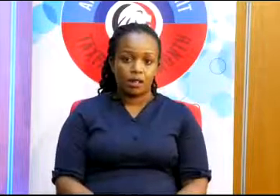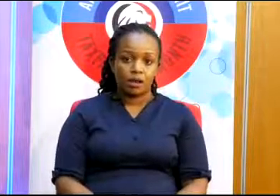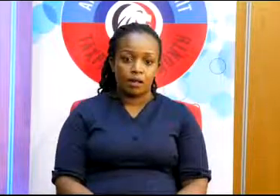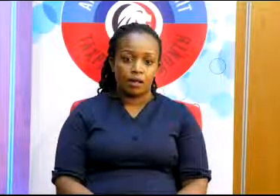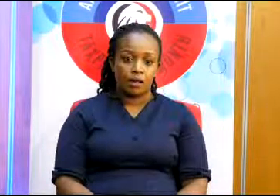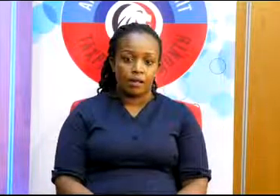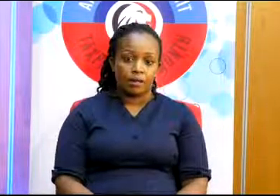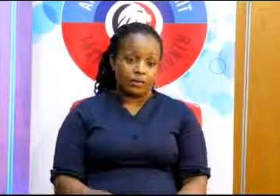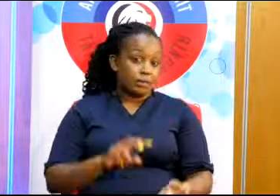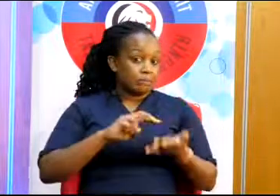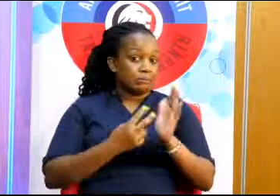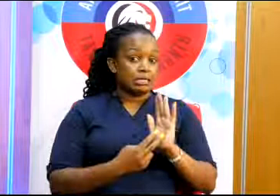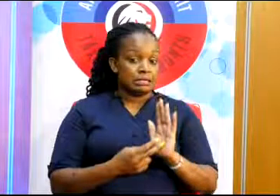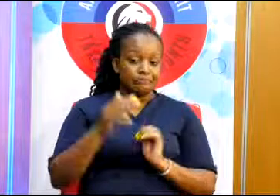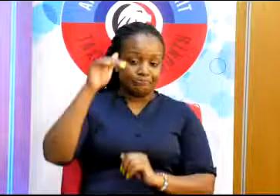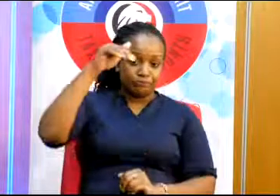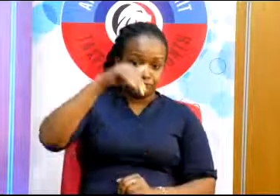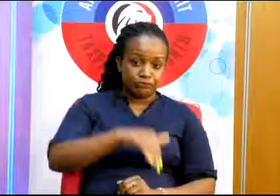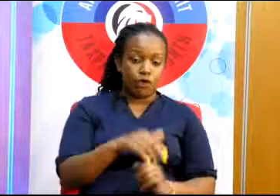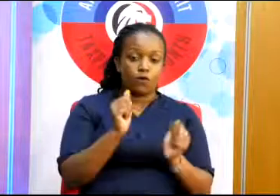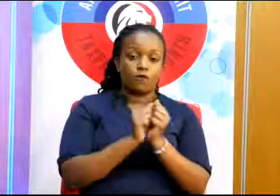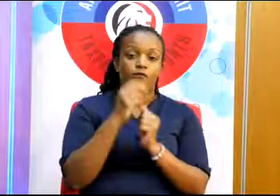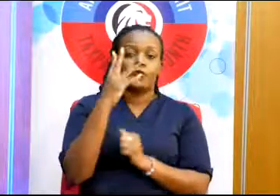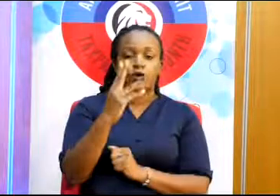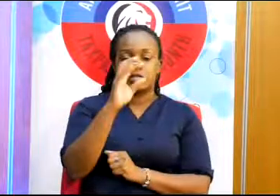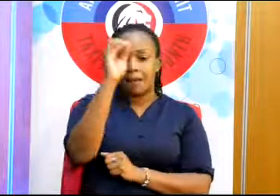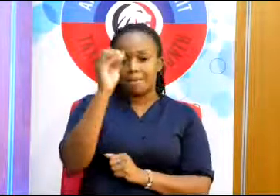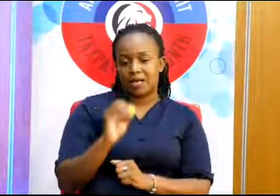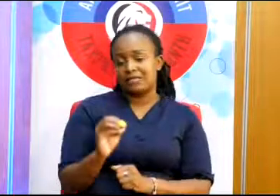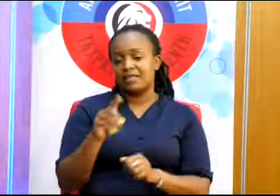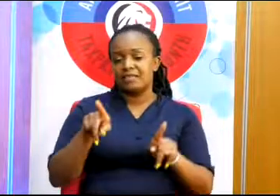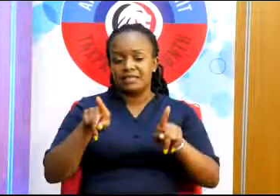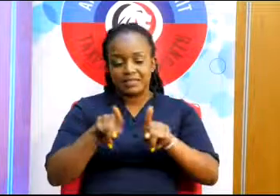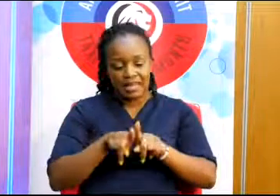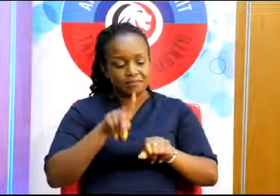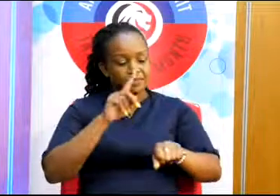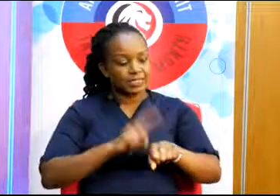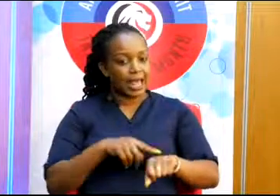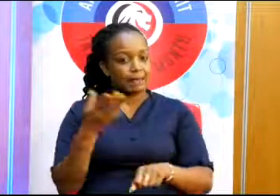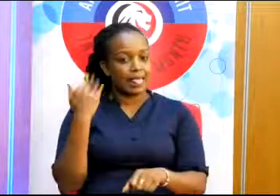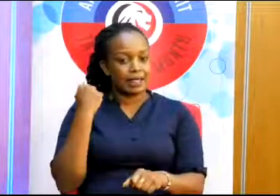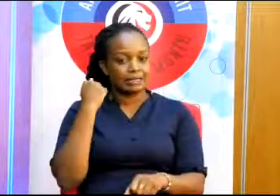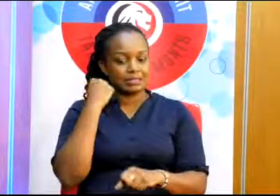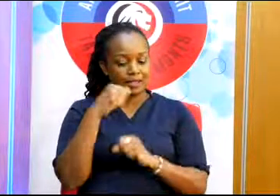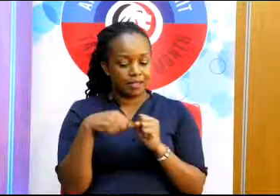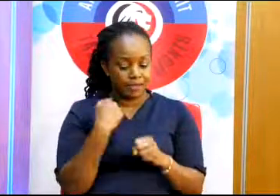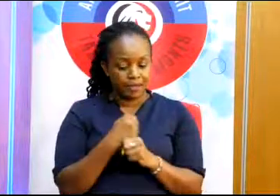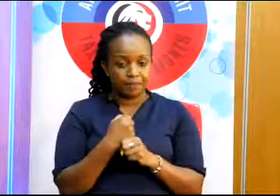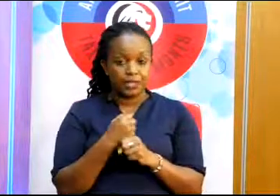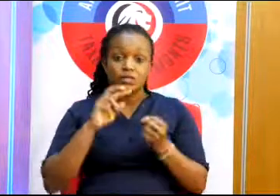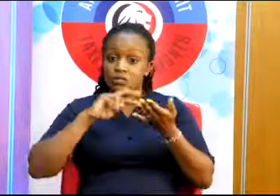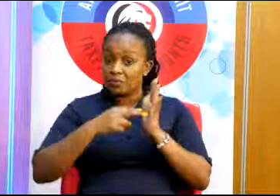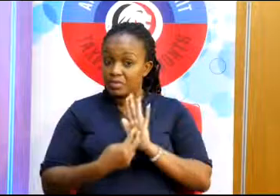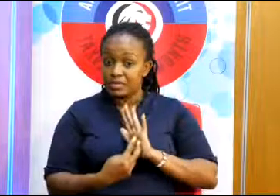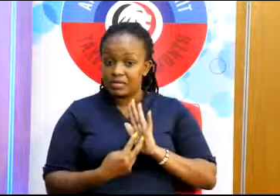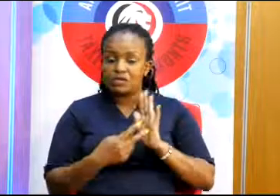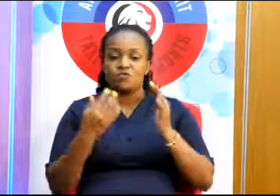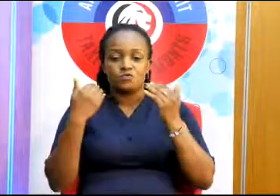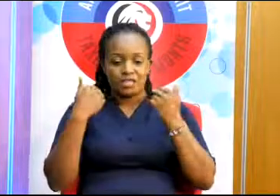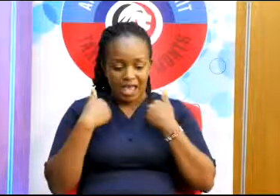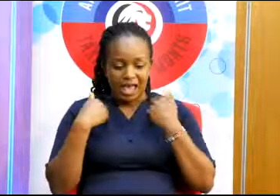That represents a decline of 14% against the same period last year. And so we are outlining the impact